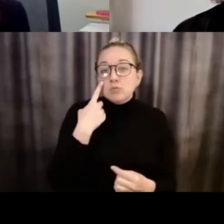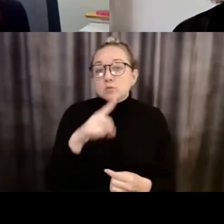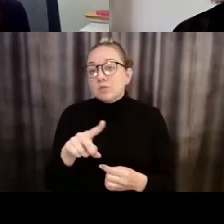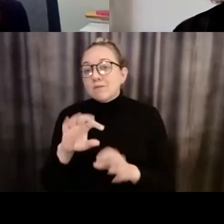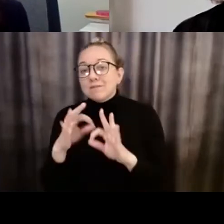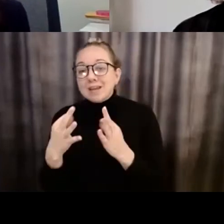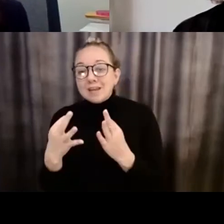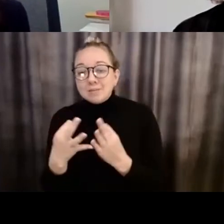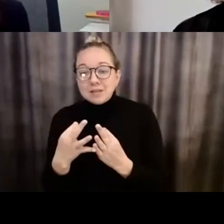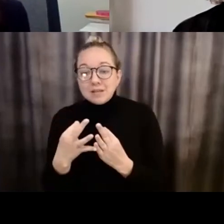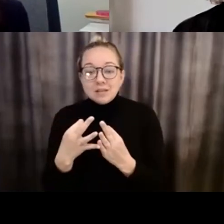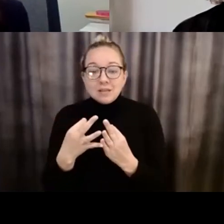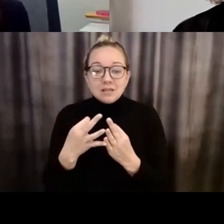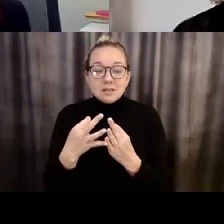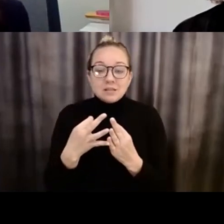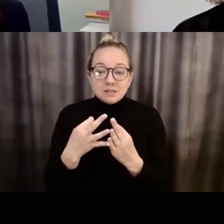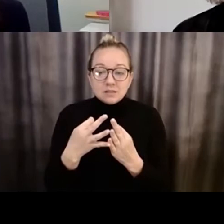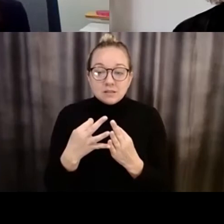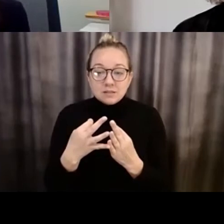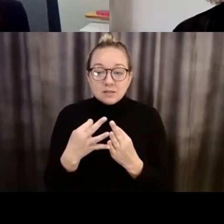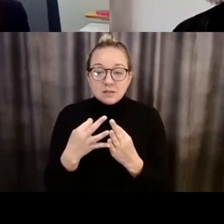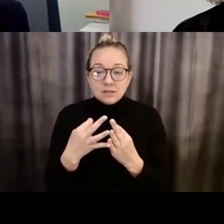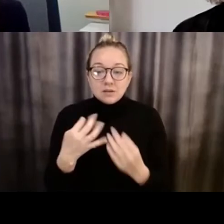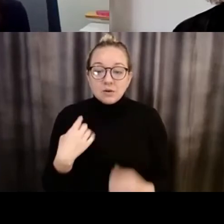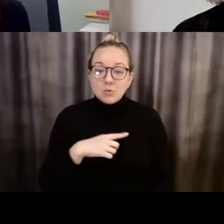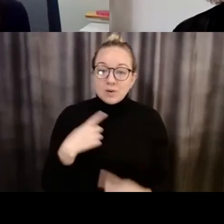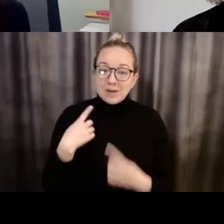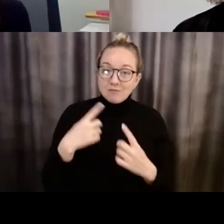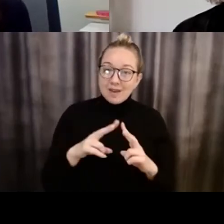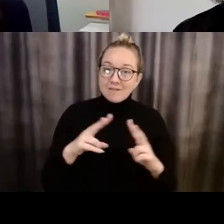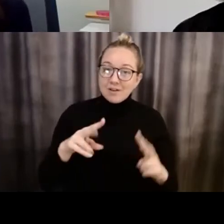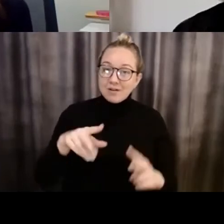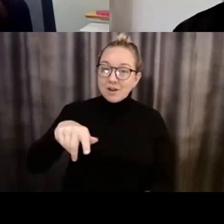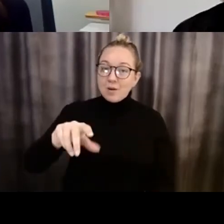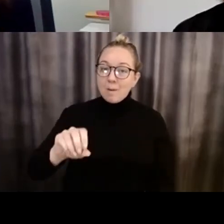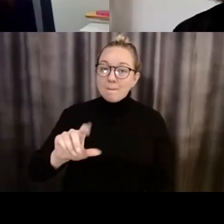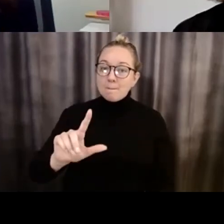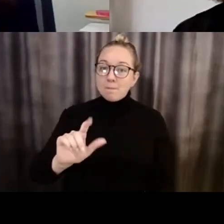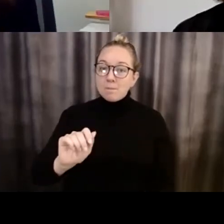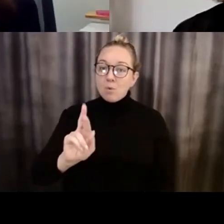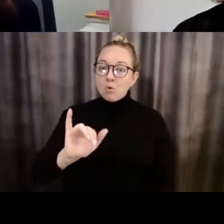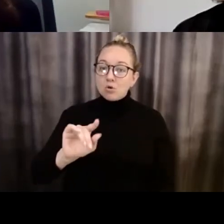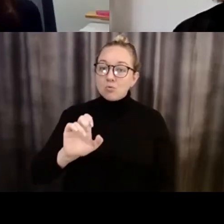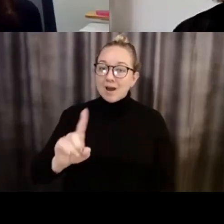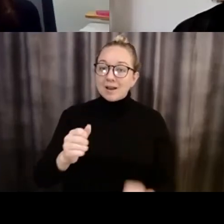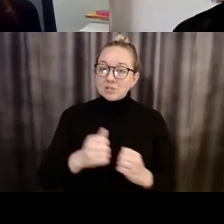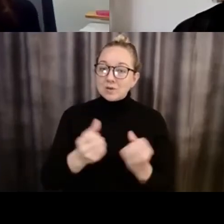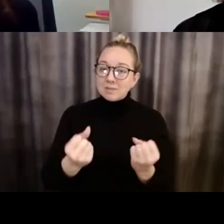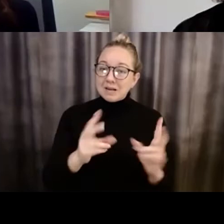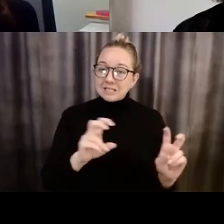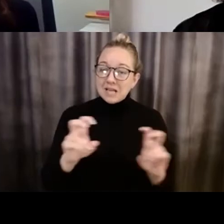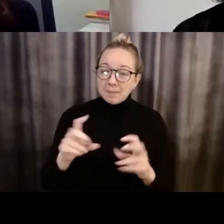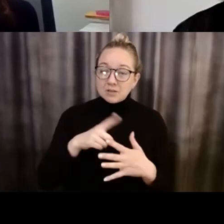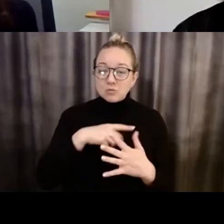gotten, unfortunately, fairly polarized around a lot of things, social, political, and around